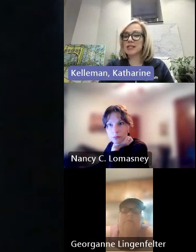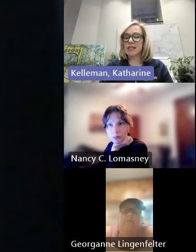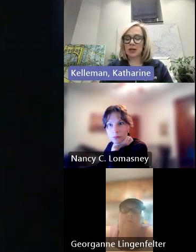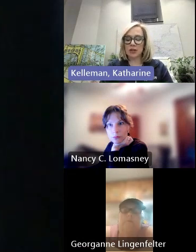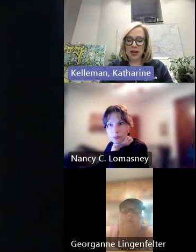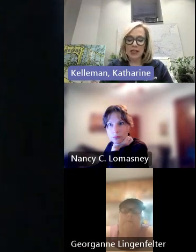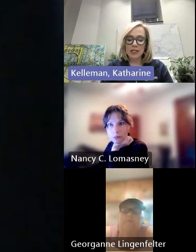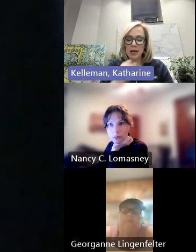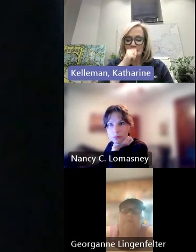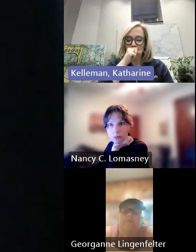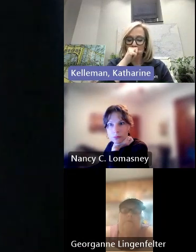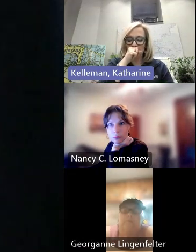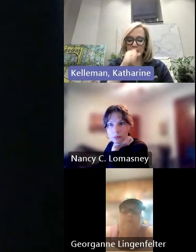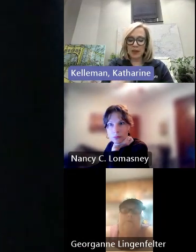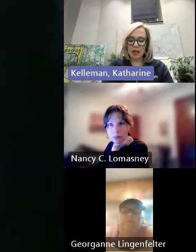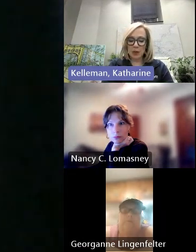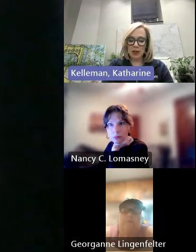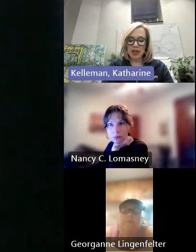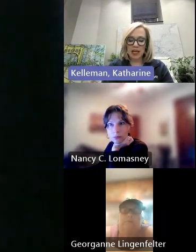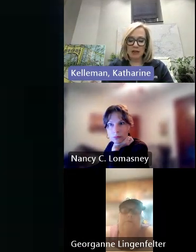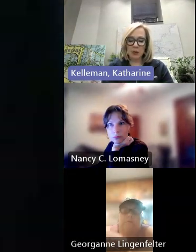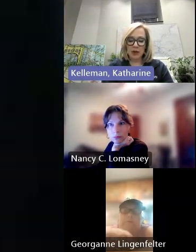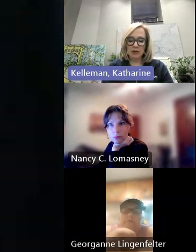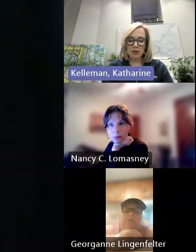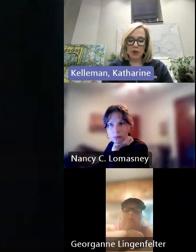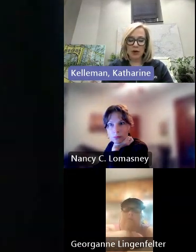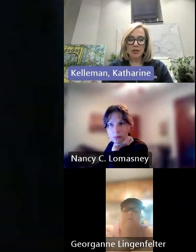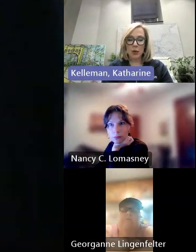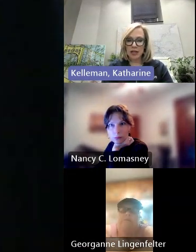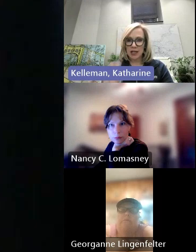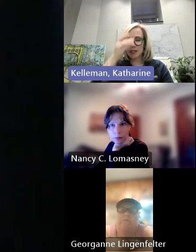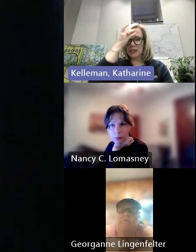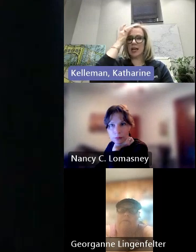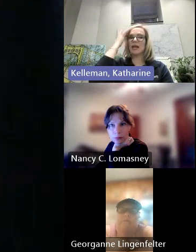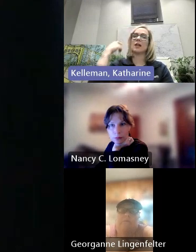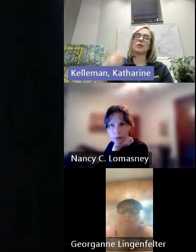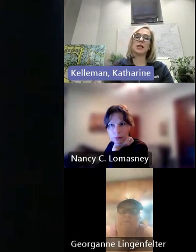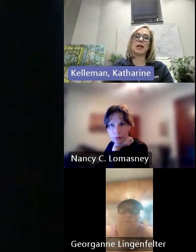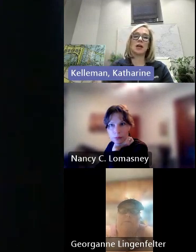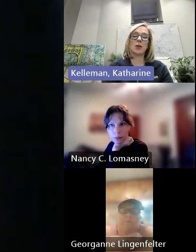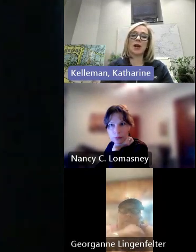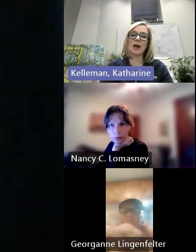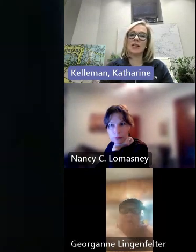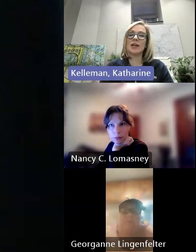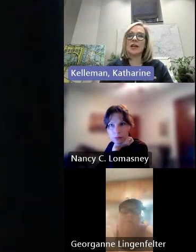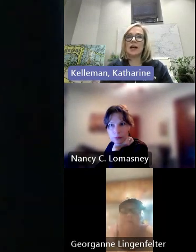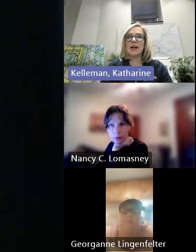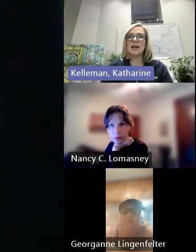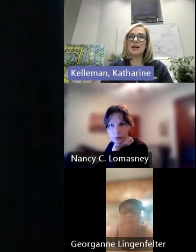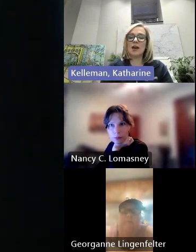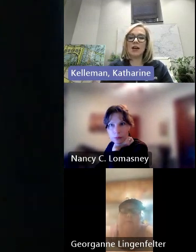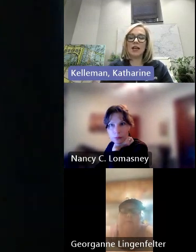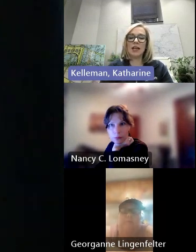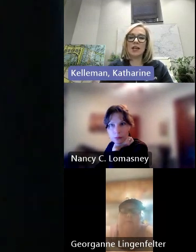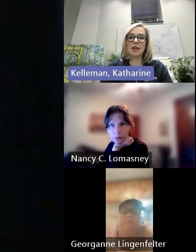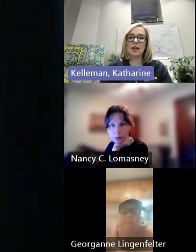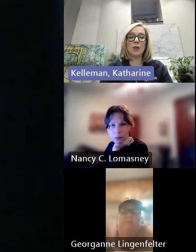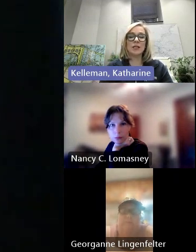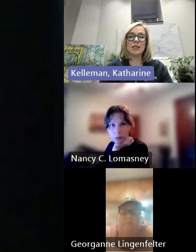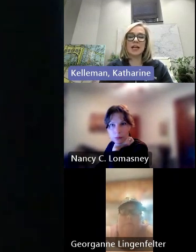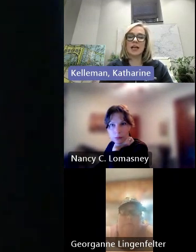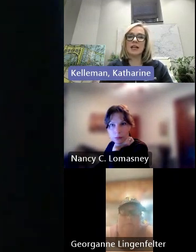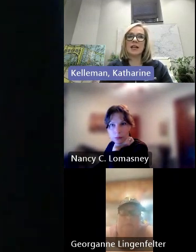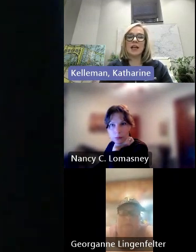I'm sure you still see on our trains. And I want to thank everyone for joining us tonight. I know there's a lot going on